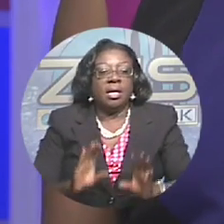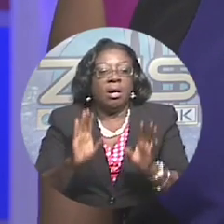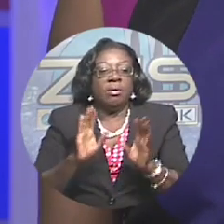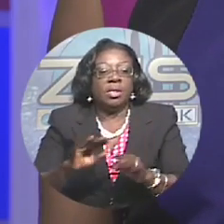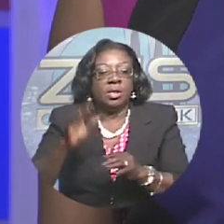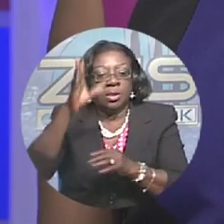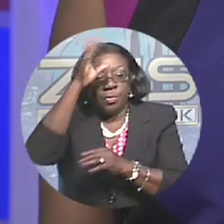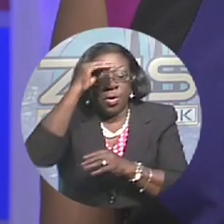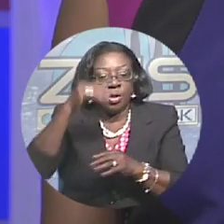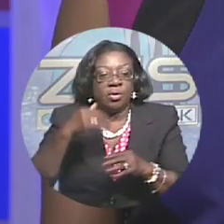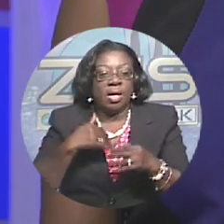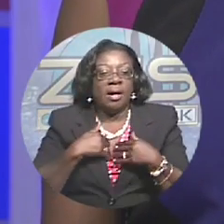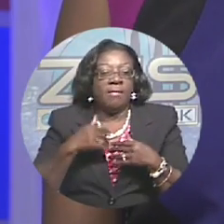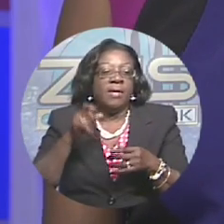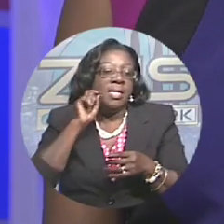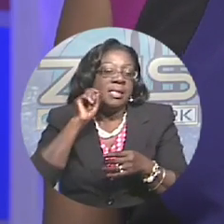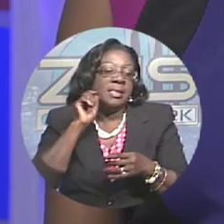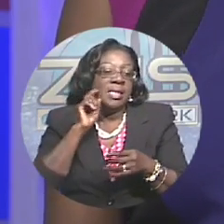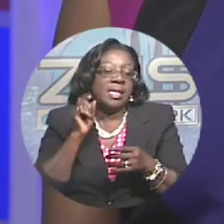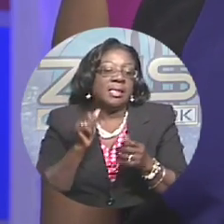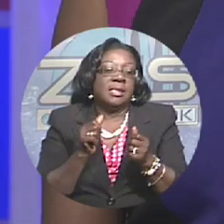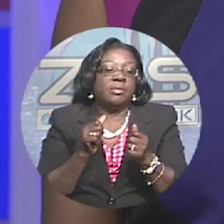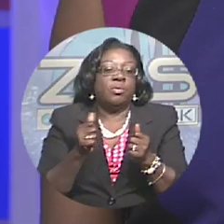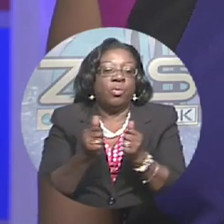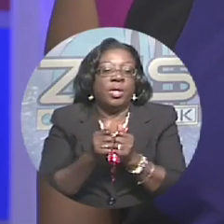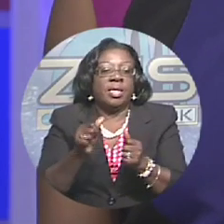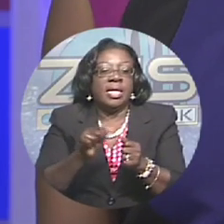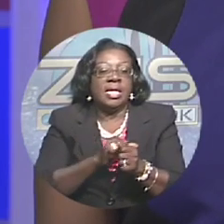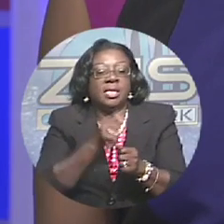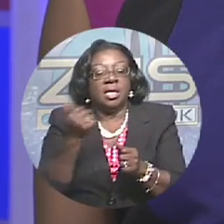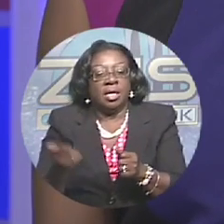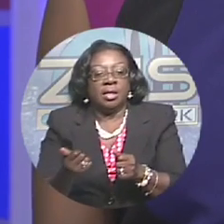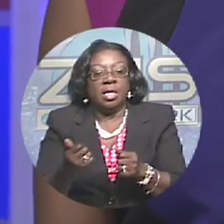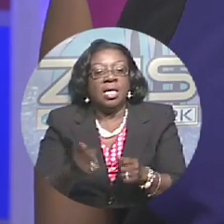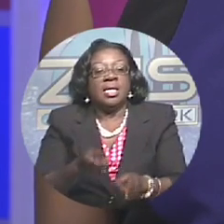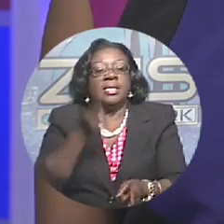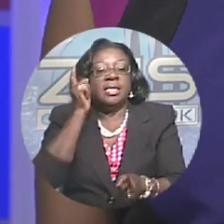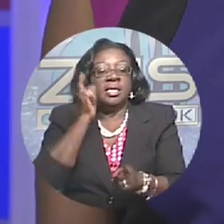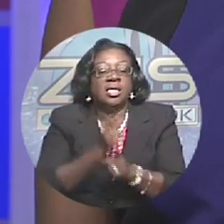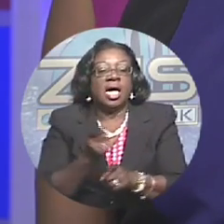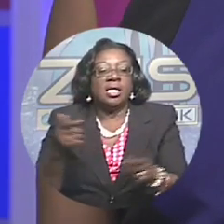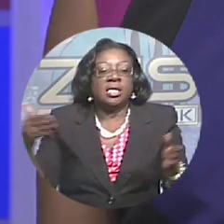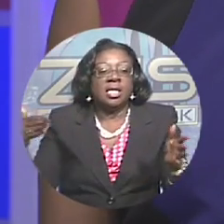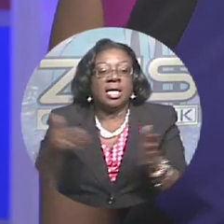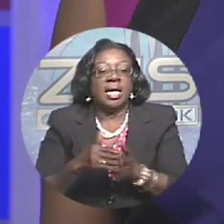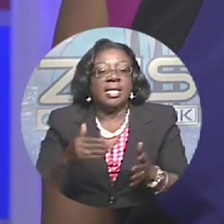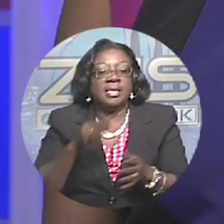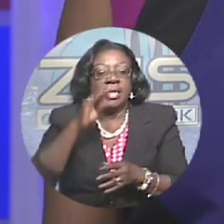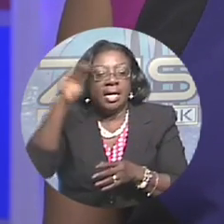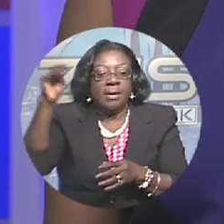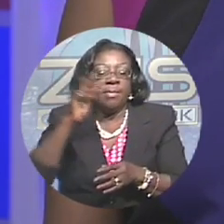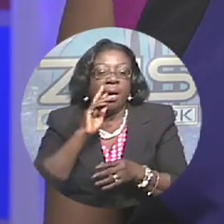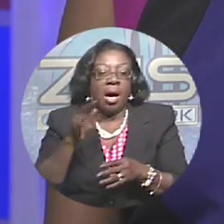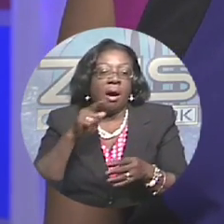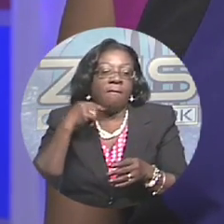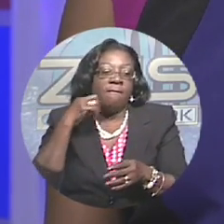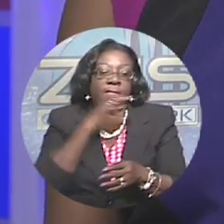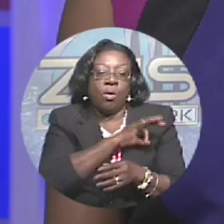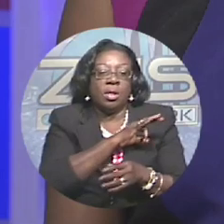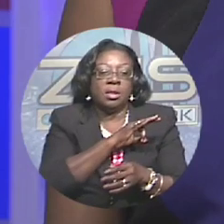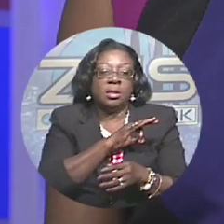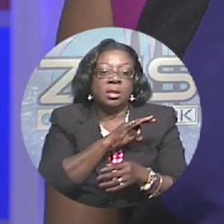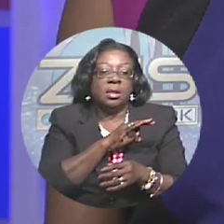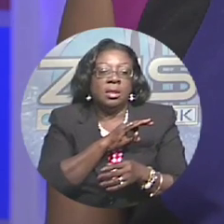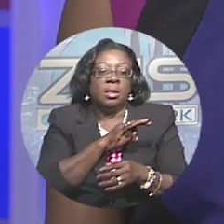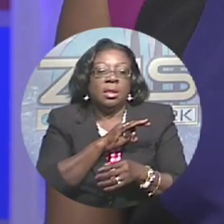other and that the charges against him are false. In response to questions from jurors, Surrett admitted that he gave the boys a bath, however, he never